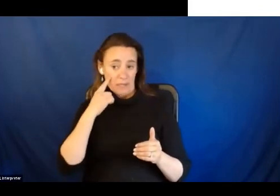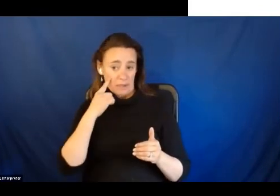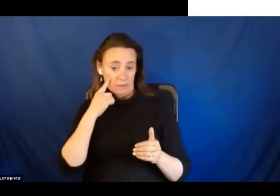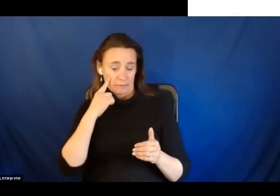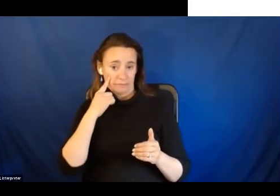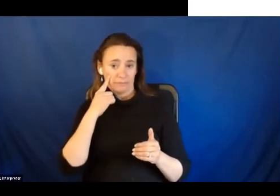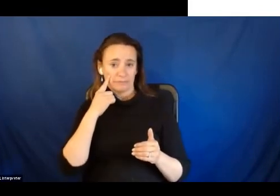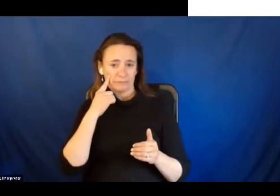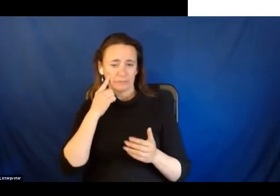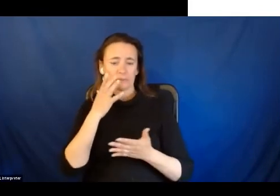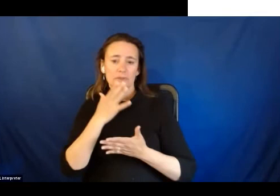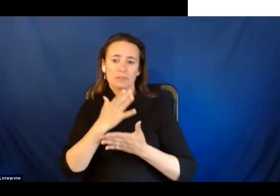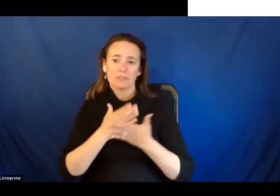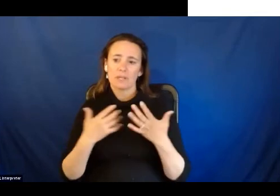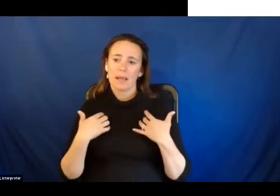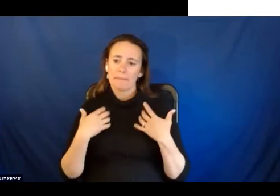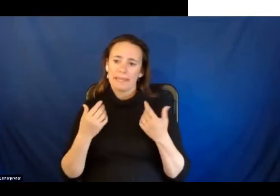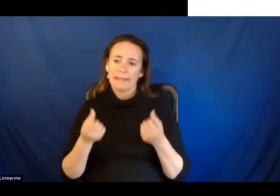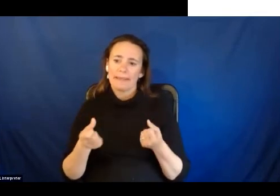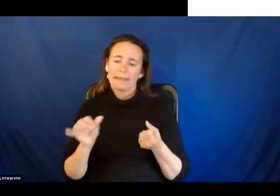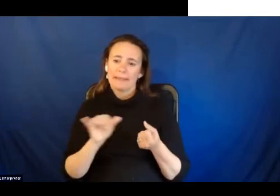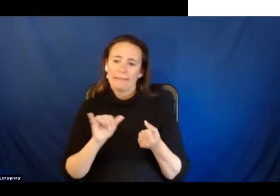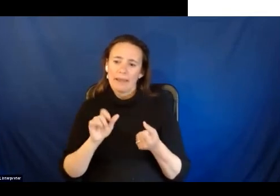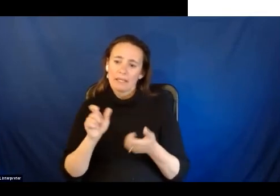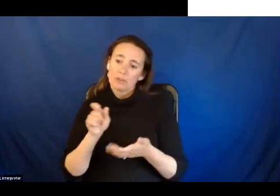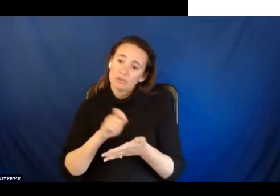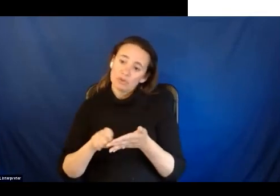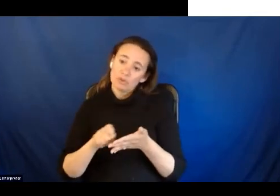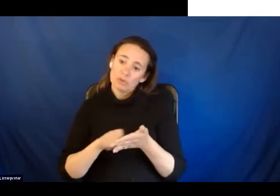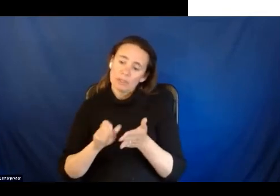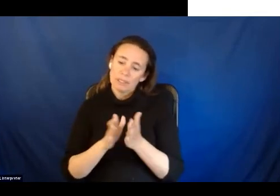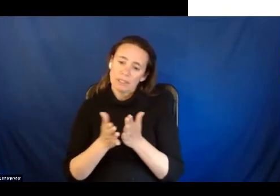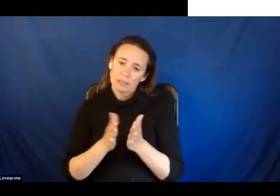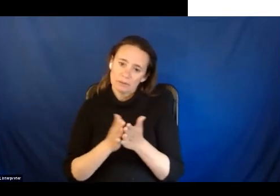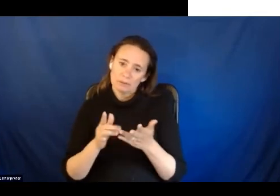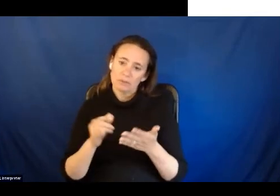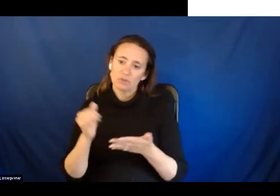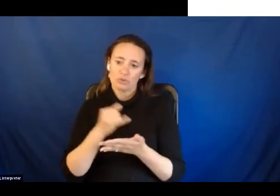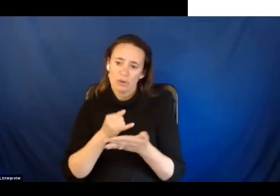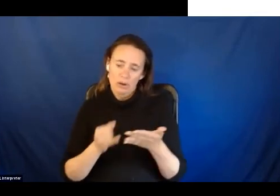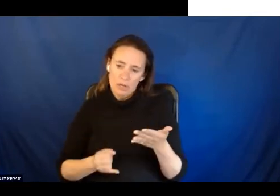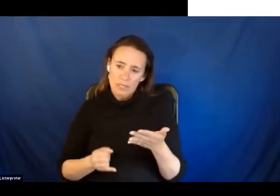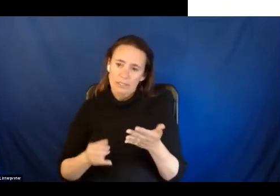some areas of healing could be things like journaling, drawing, reading,